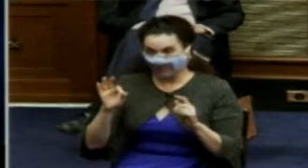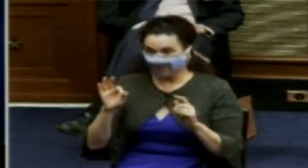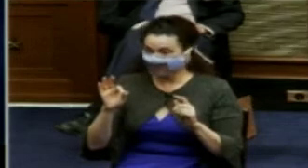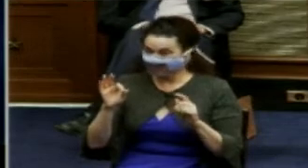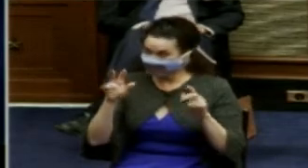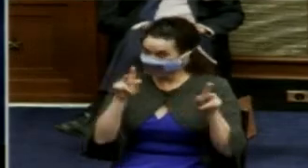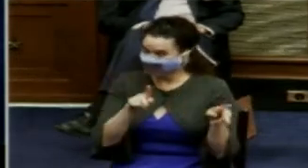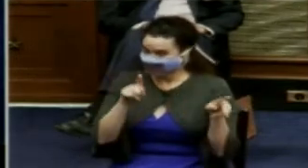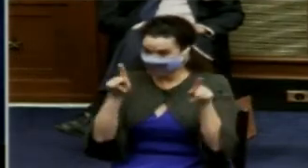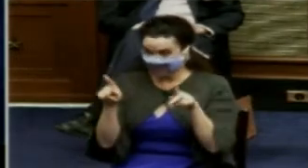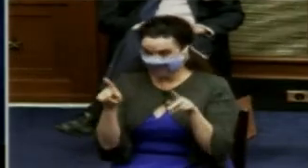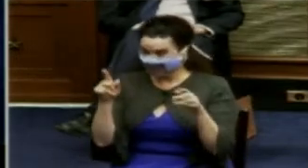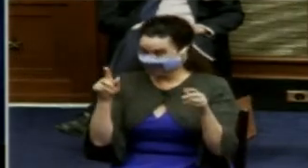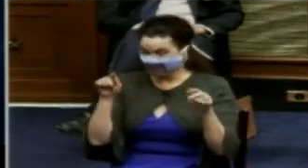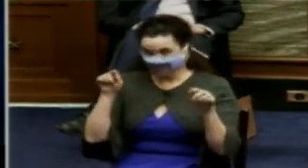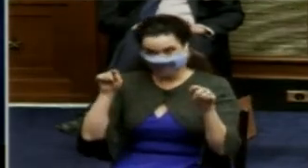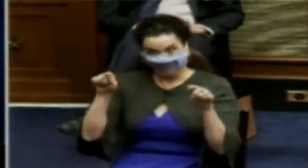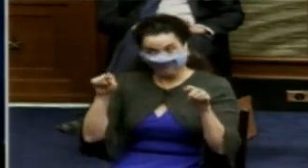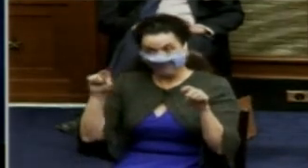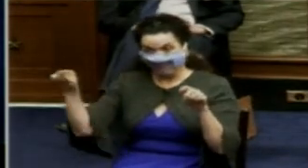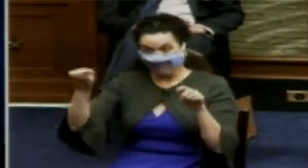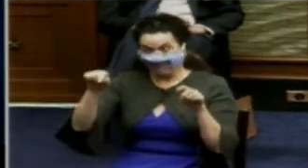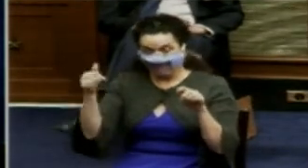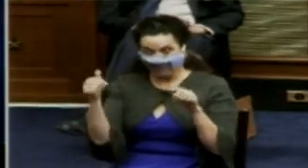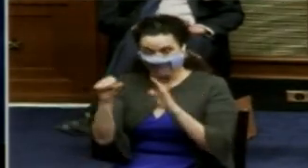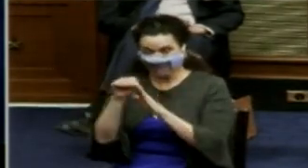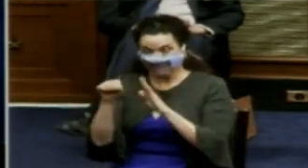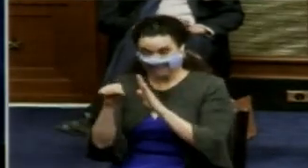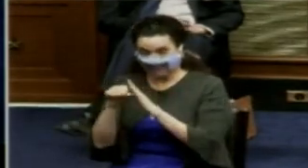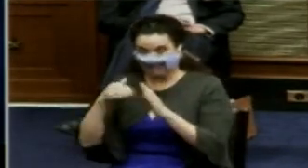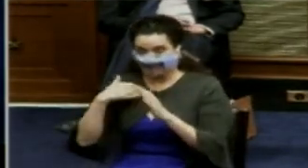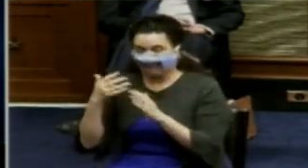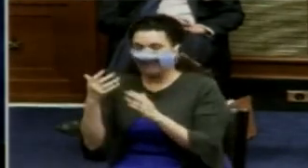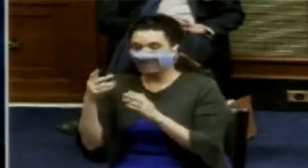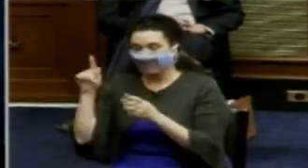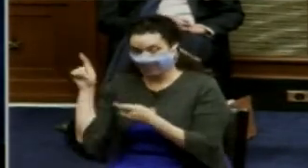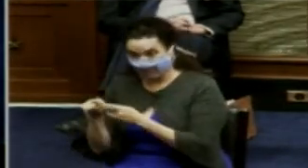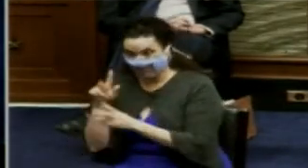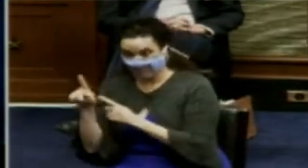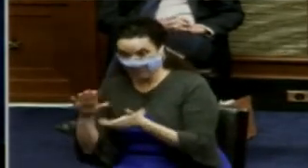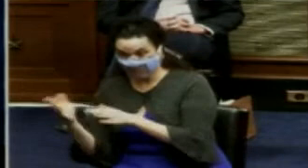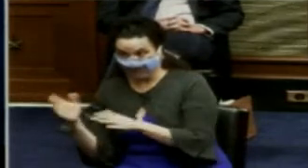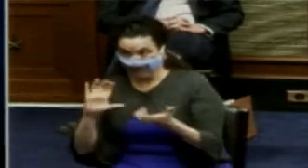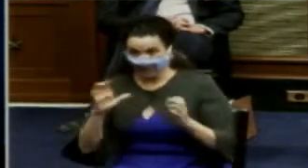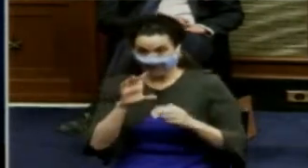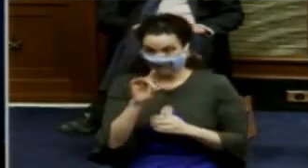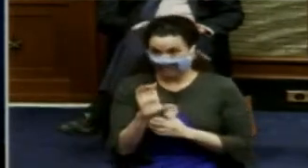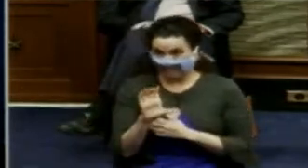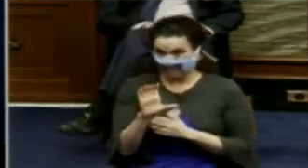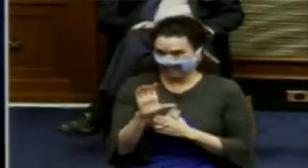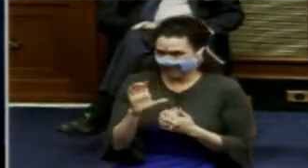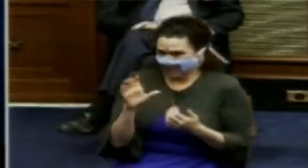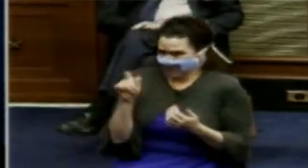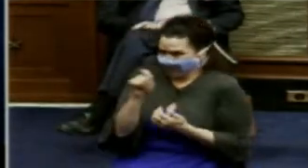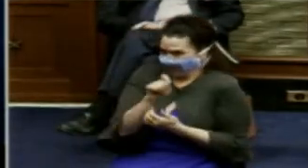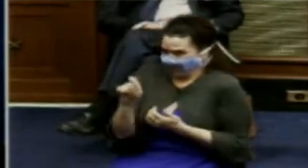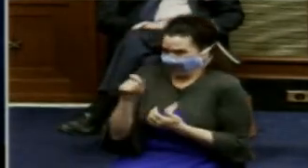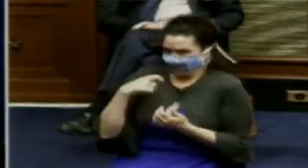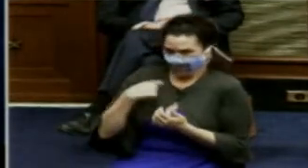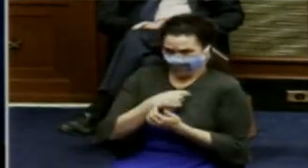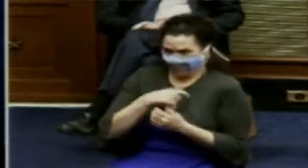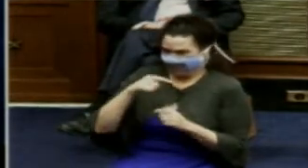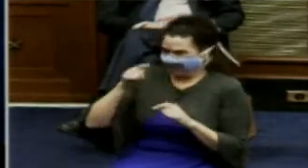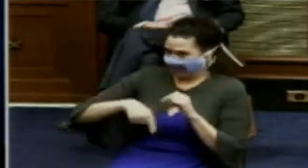it has been, we've honorably served. So I cannot reconcile that we are denied our inalienable rights, and we should not